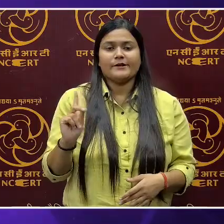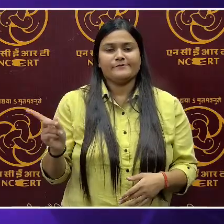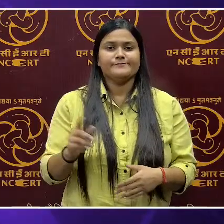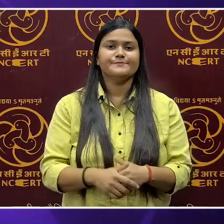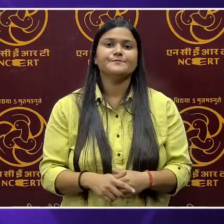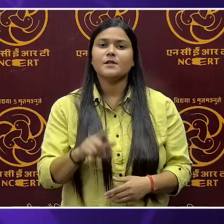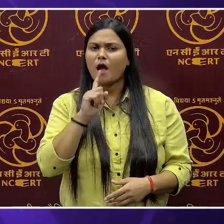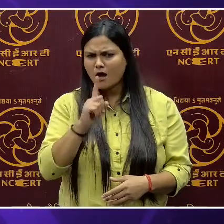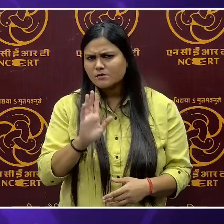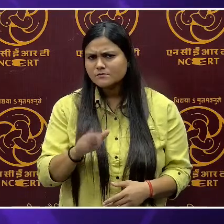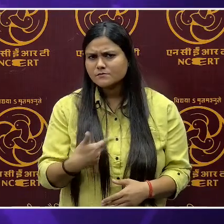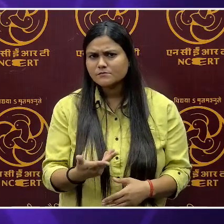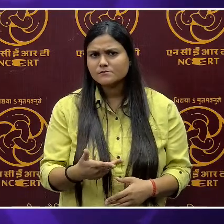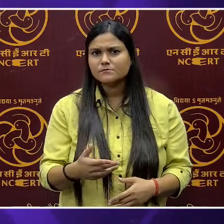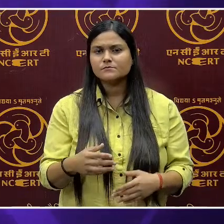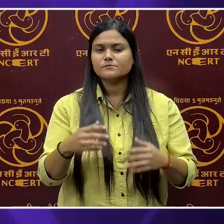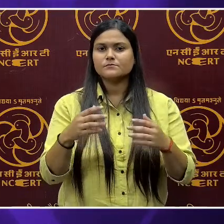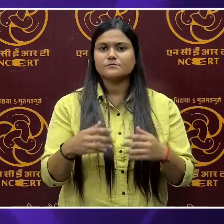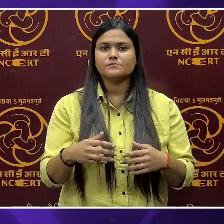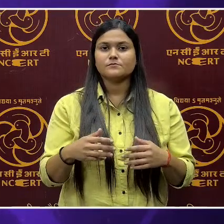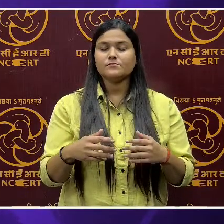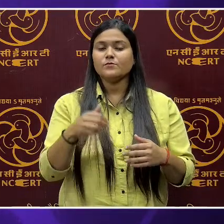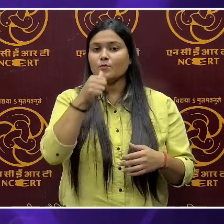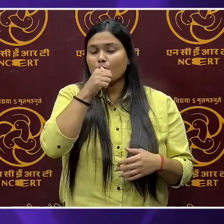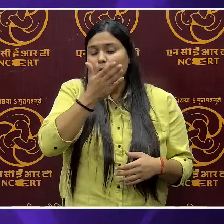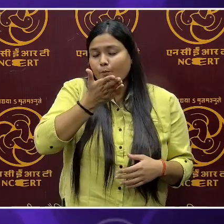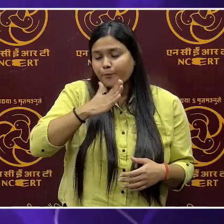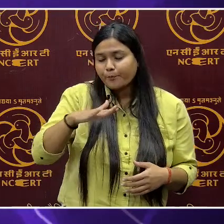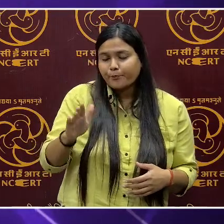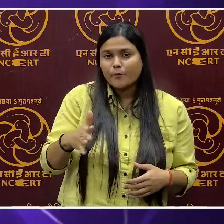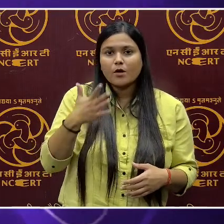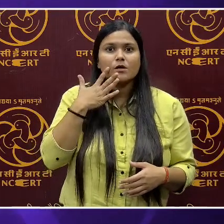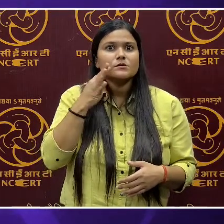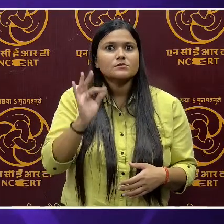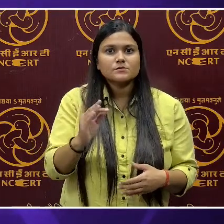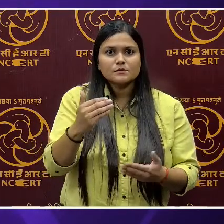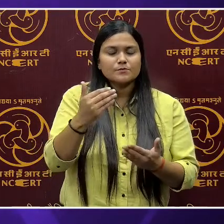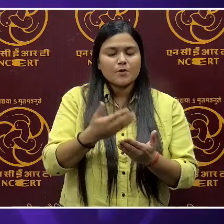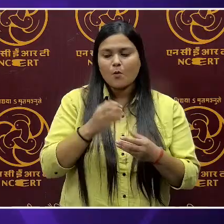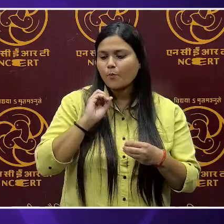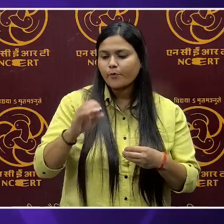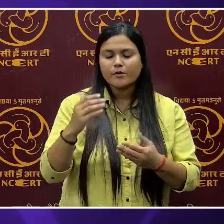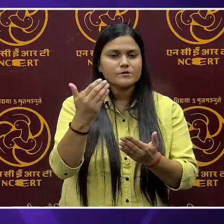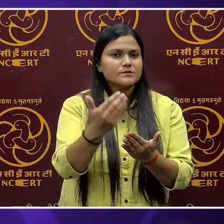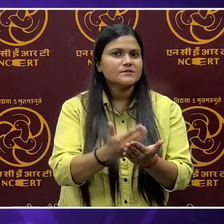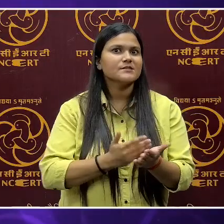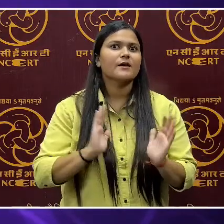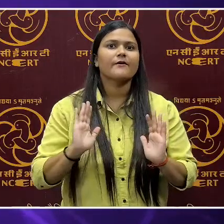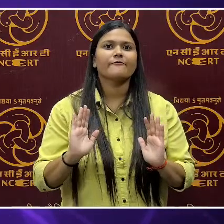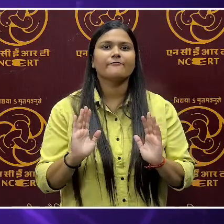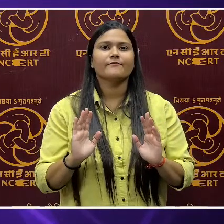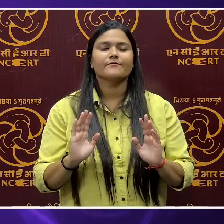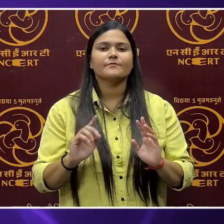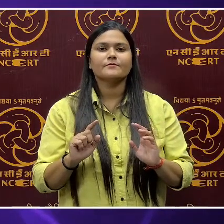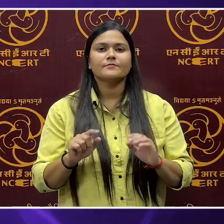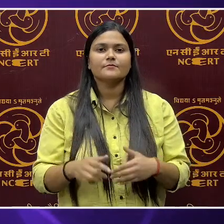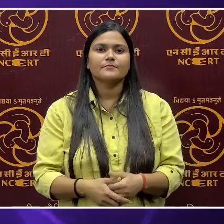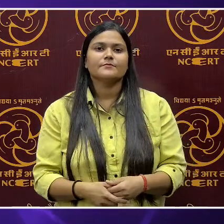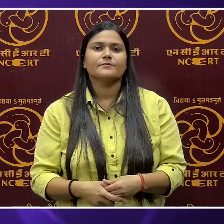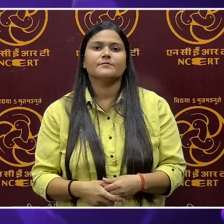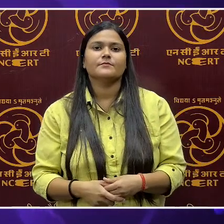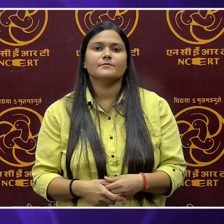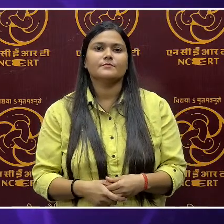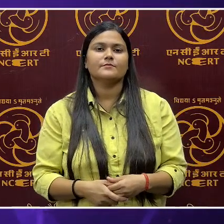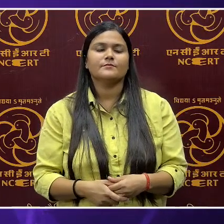ma'am. Water is precious, I will not waste it. For our special children, if they